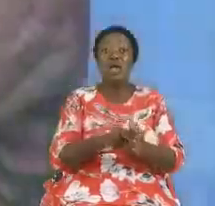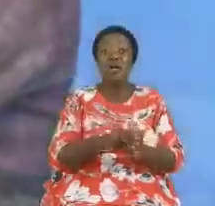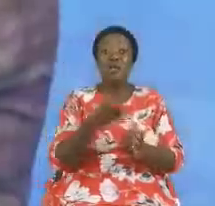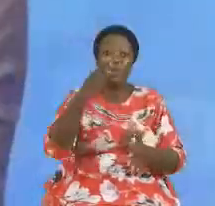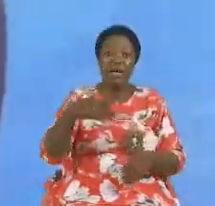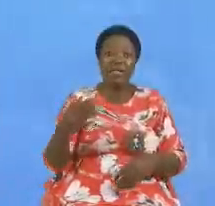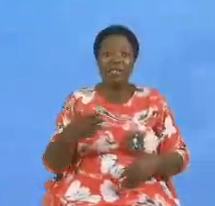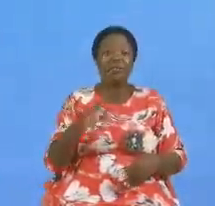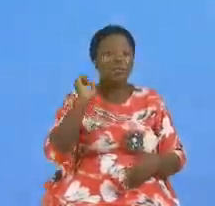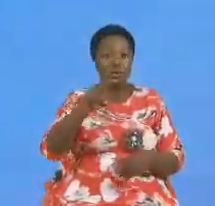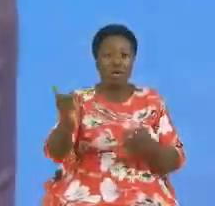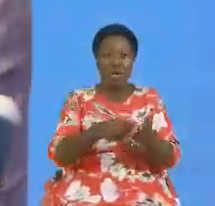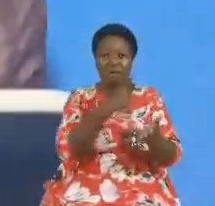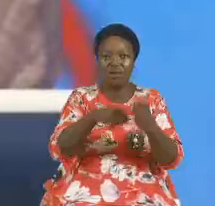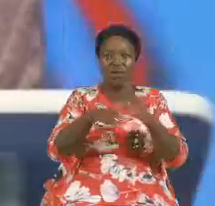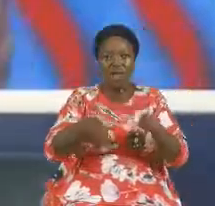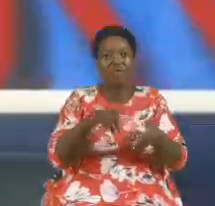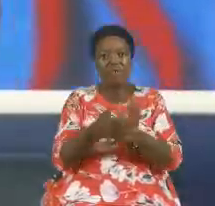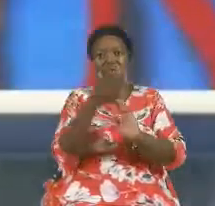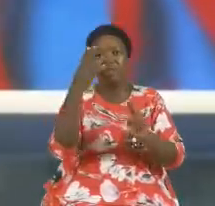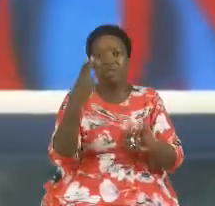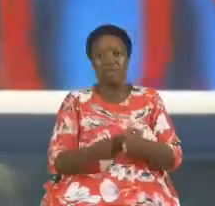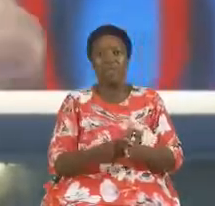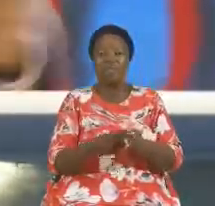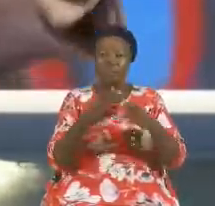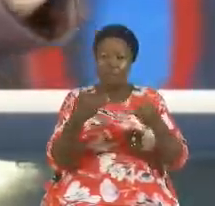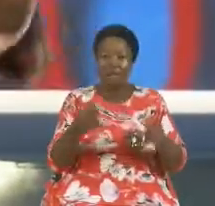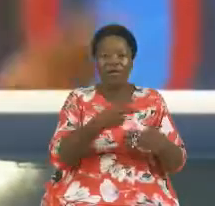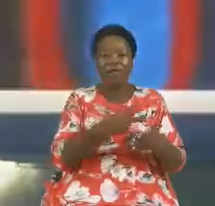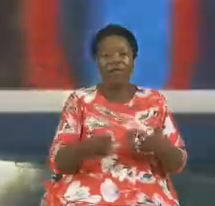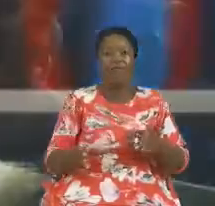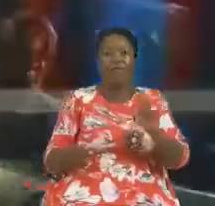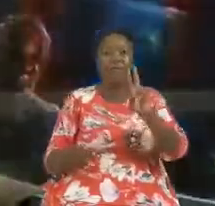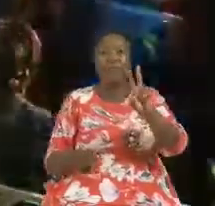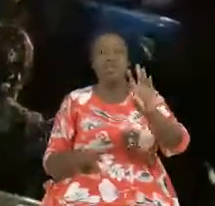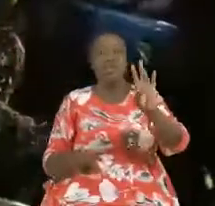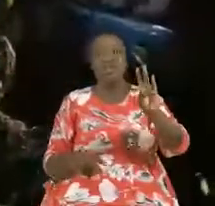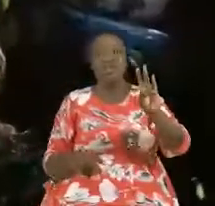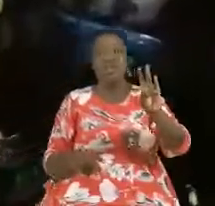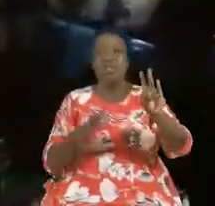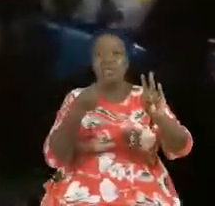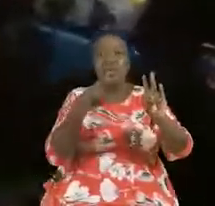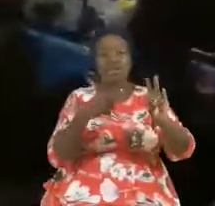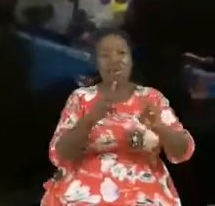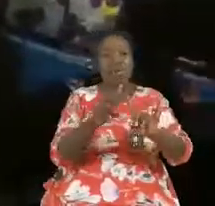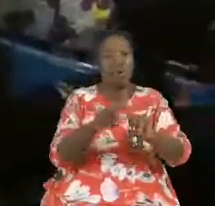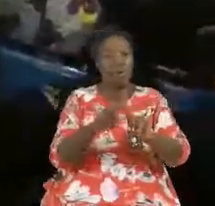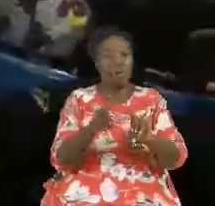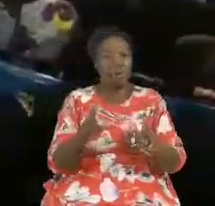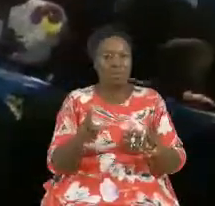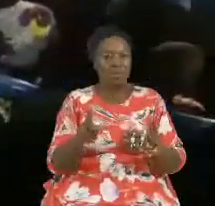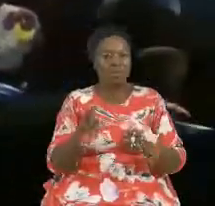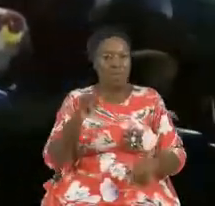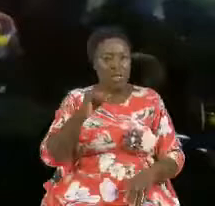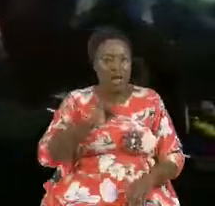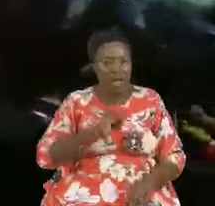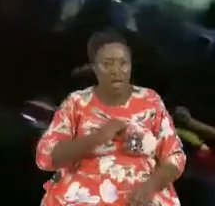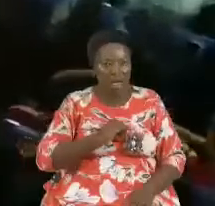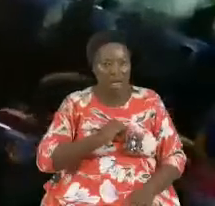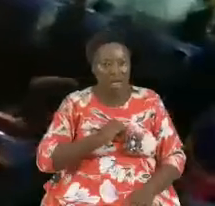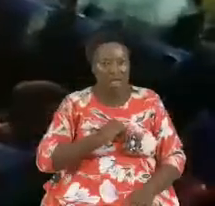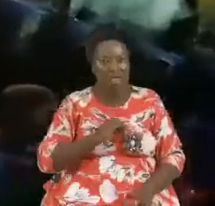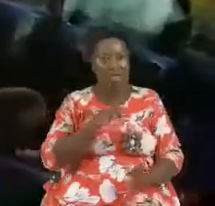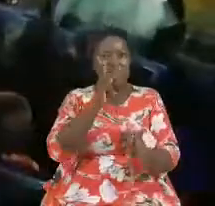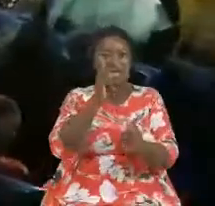go, every negative sin totally cancelled in your life in Jesus' name. And then in verse 27, it